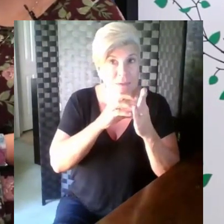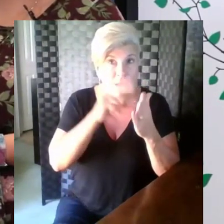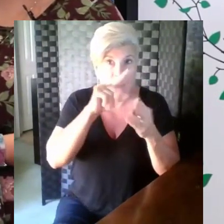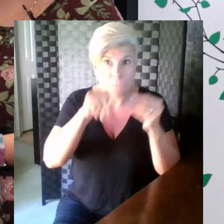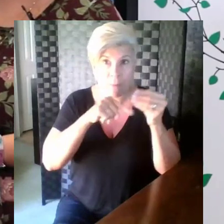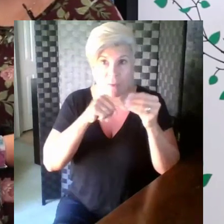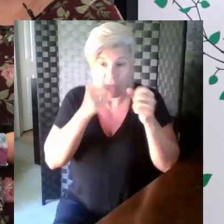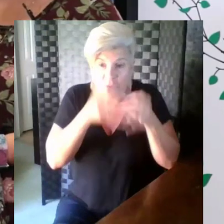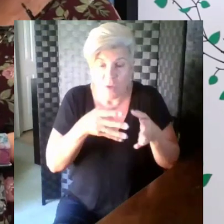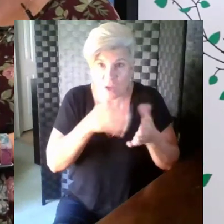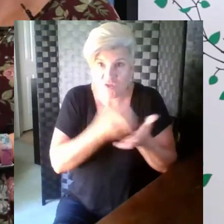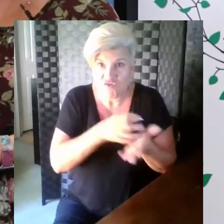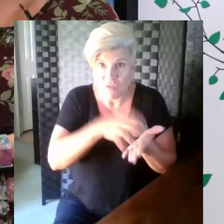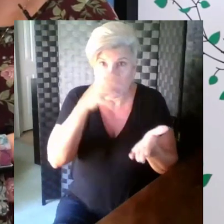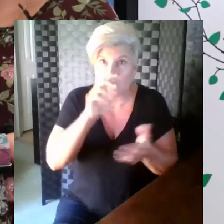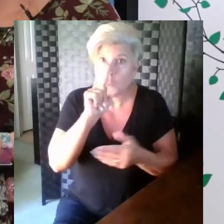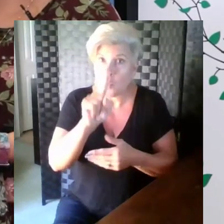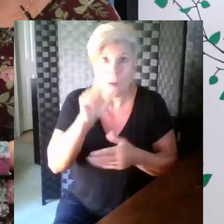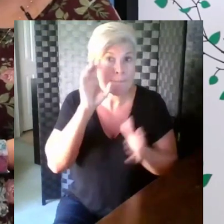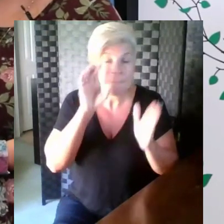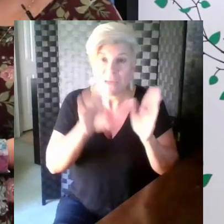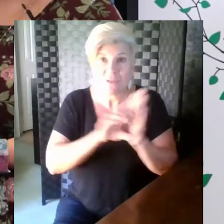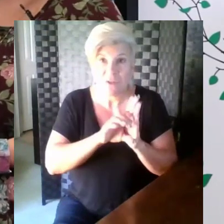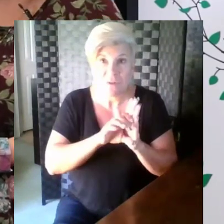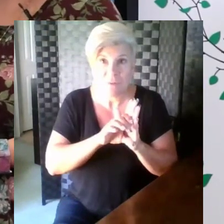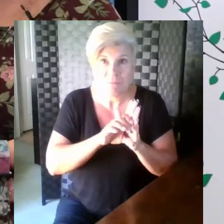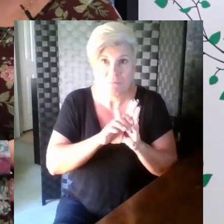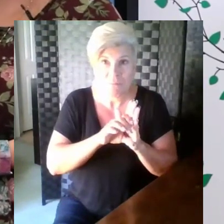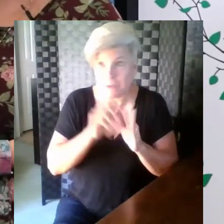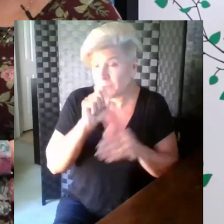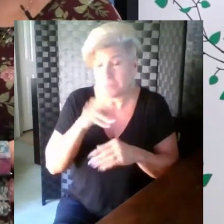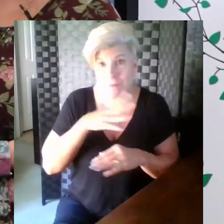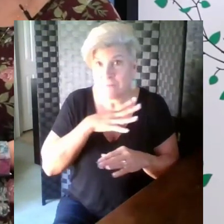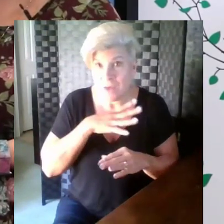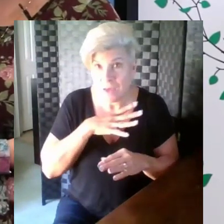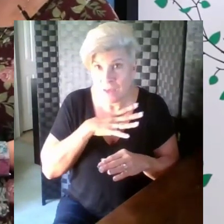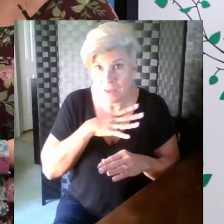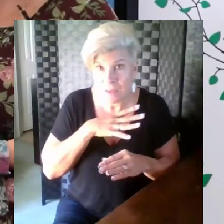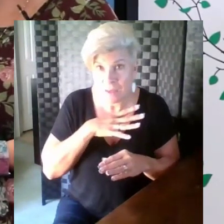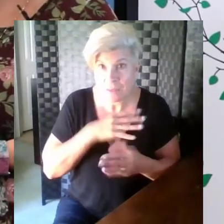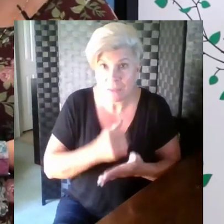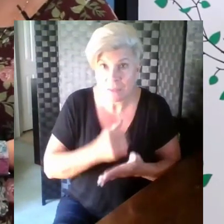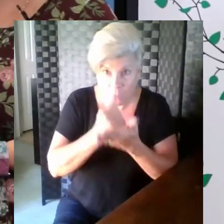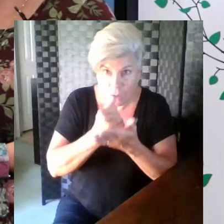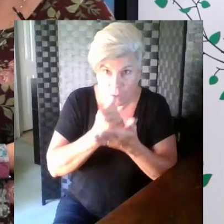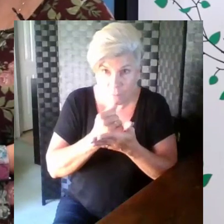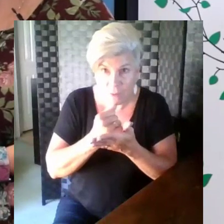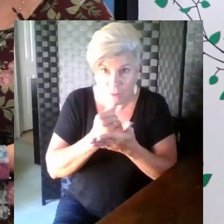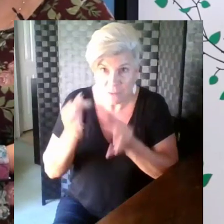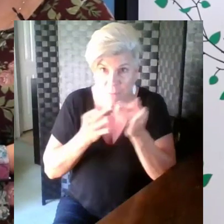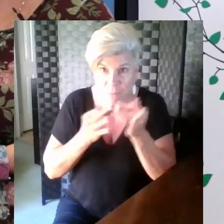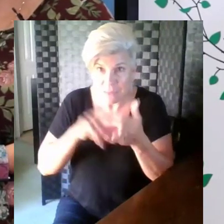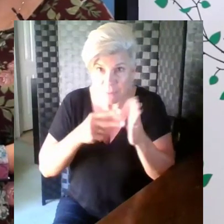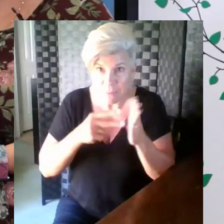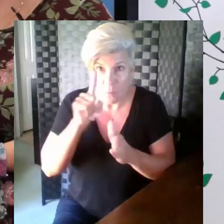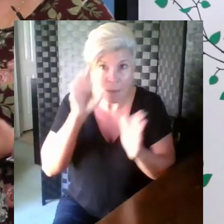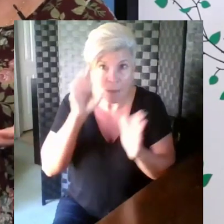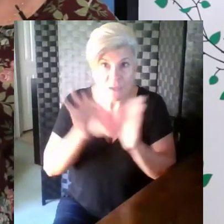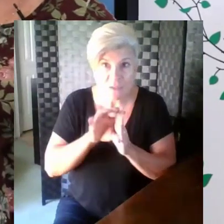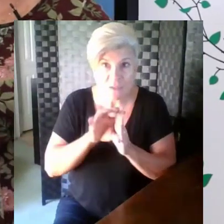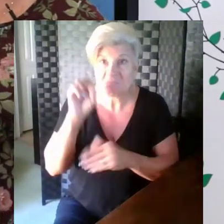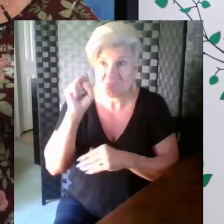the lost treasure, there was only one picture. That was okay. Can we help convey meaning with just one